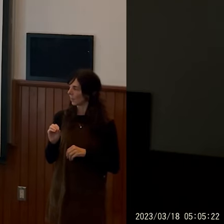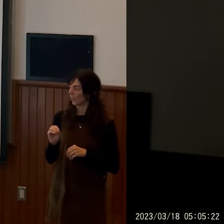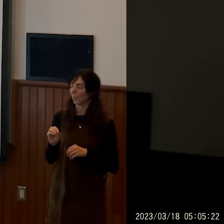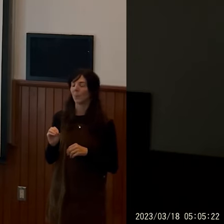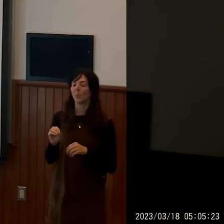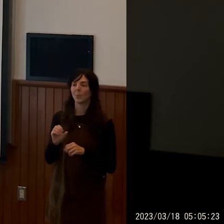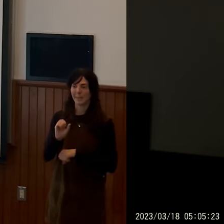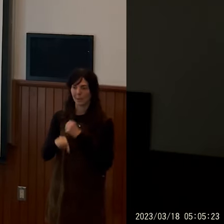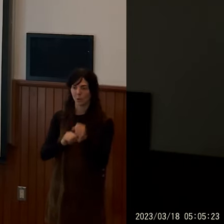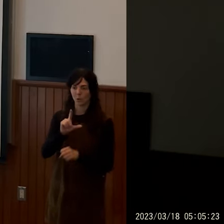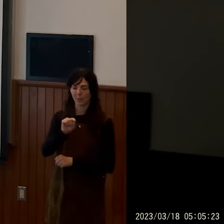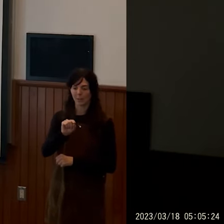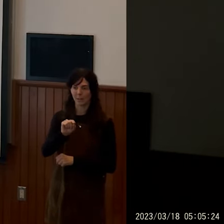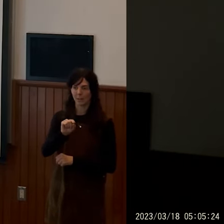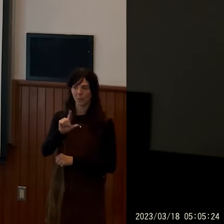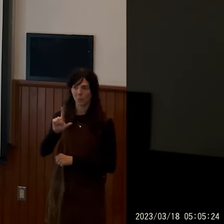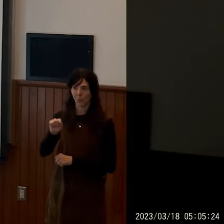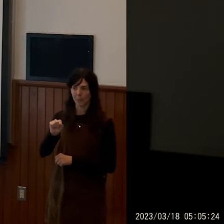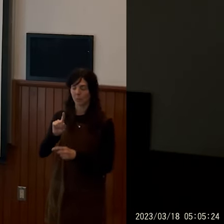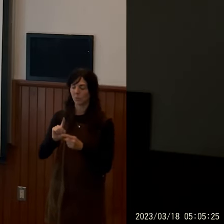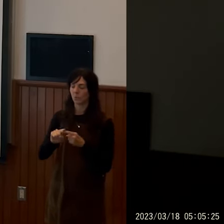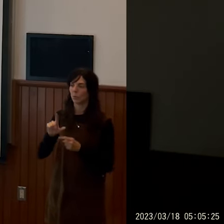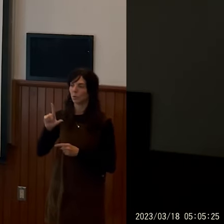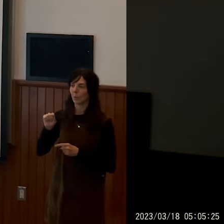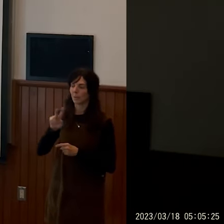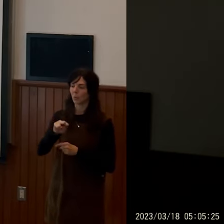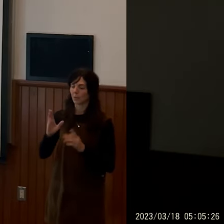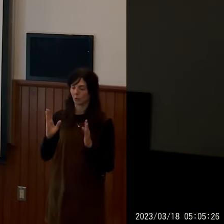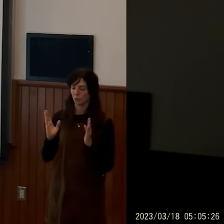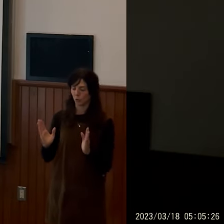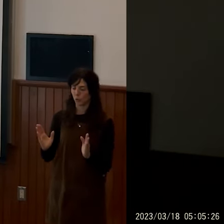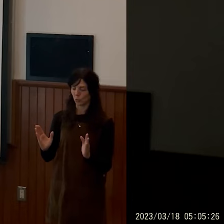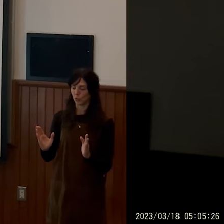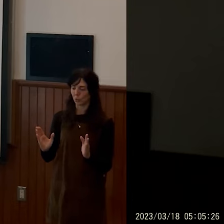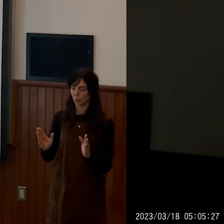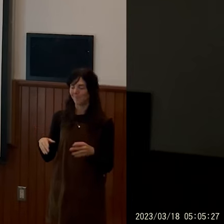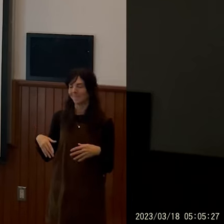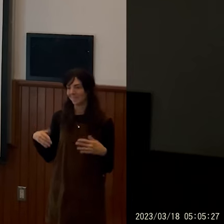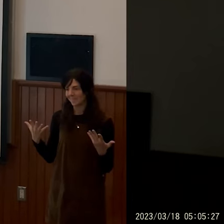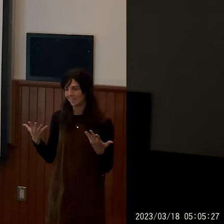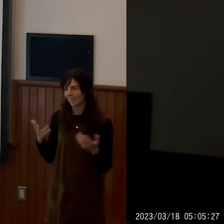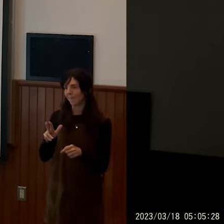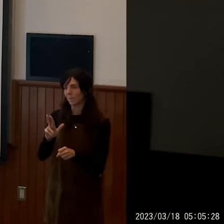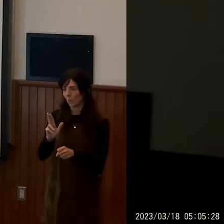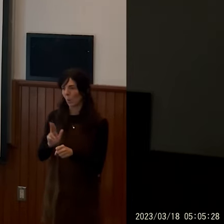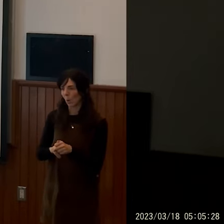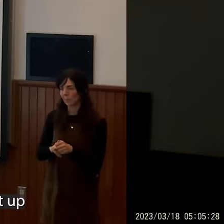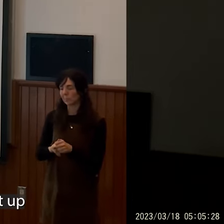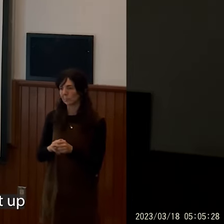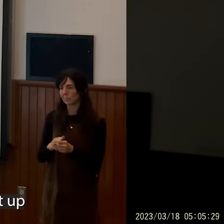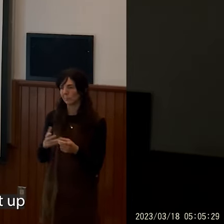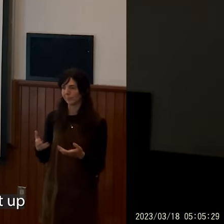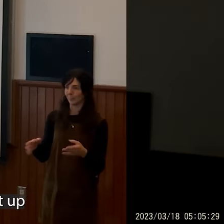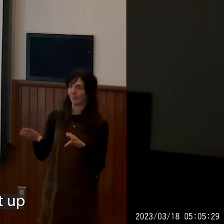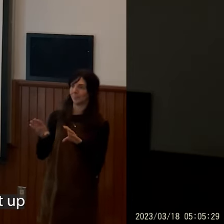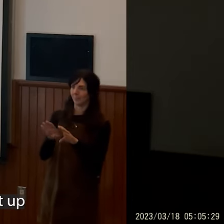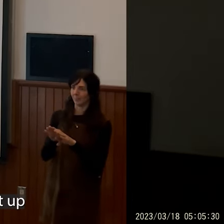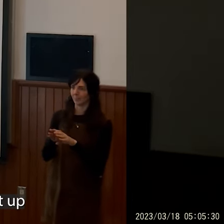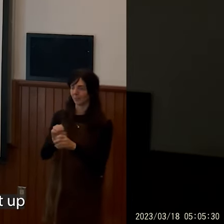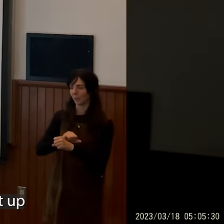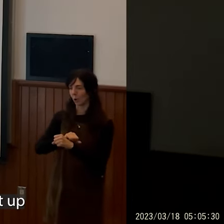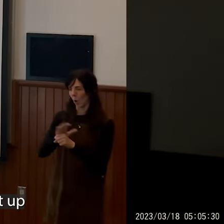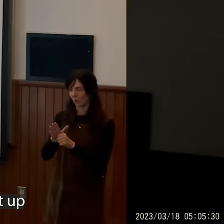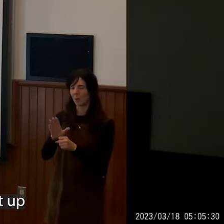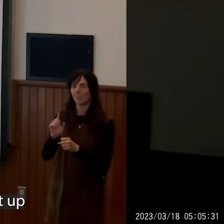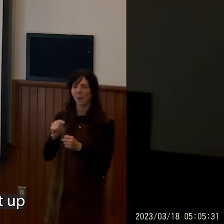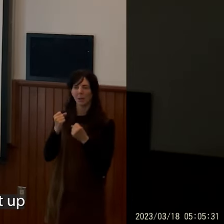2020 to 2022, much of the COVID situation into the film. Also, there's